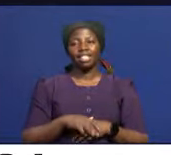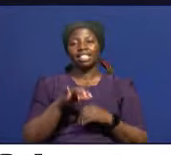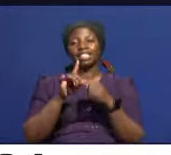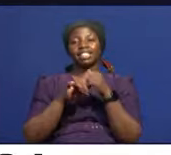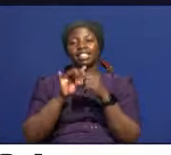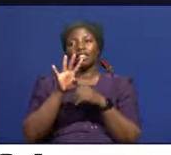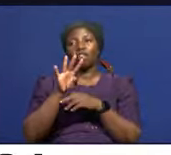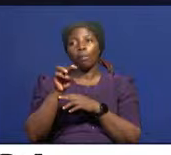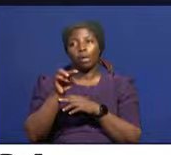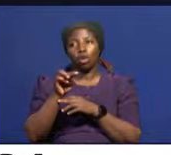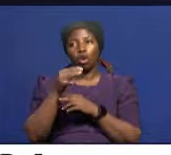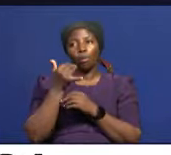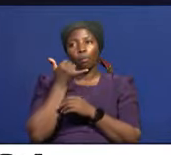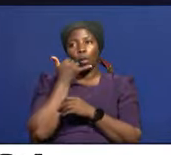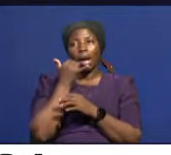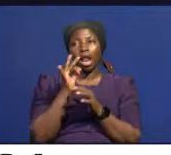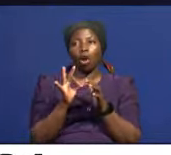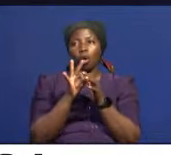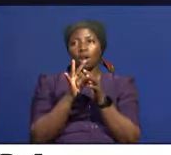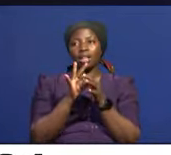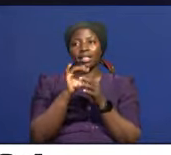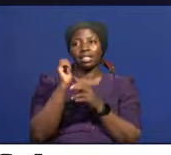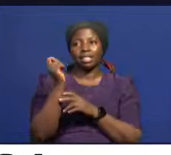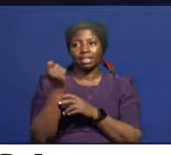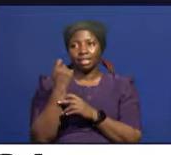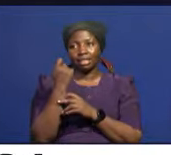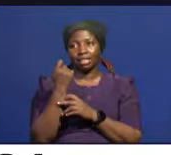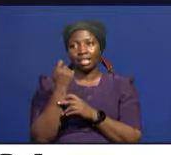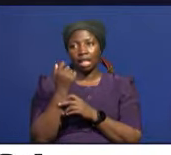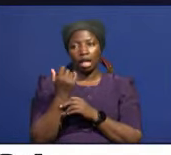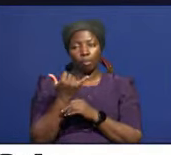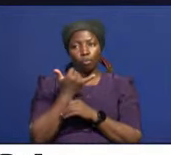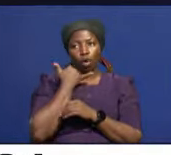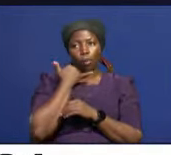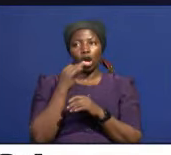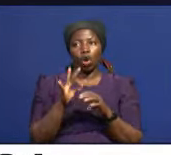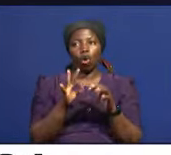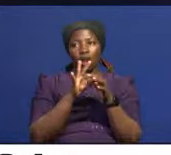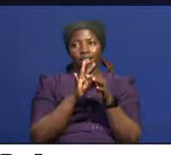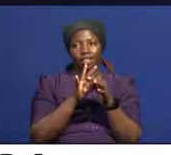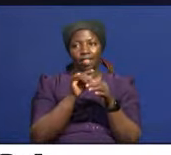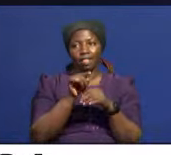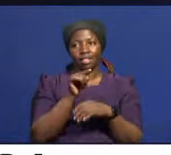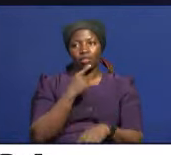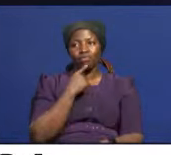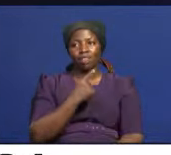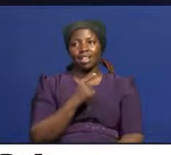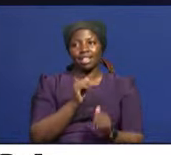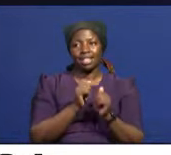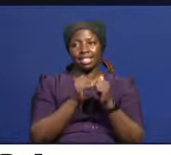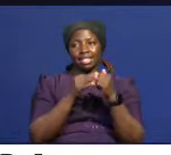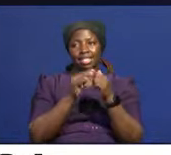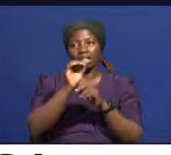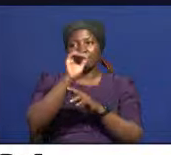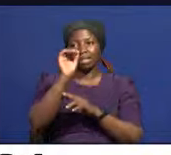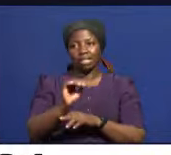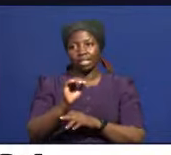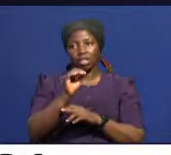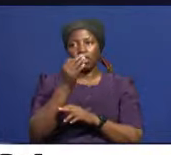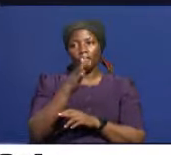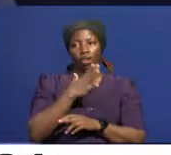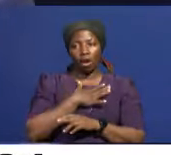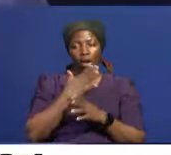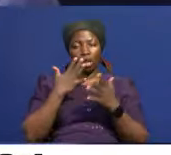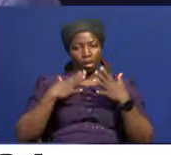million mobile connections, Kenya's mobile connectivity is 118% of our